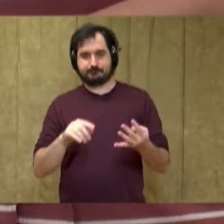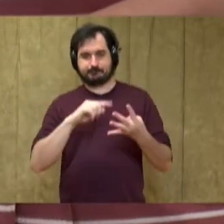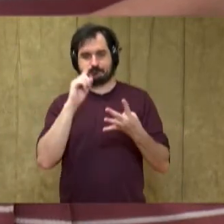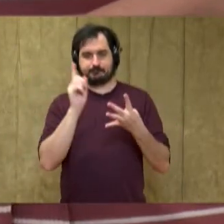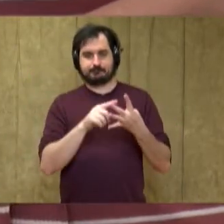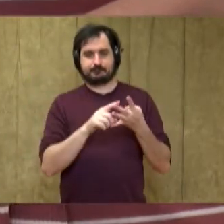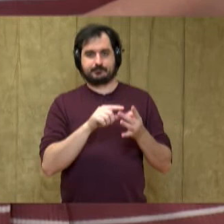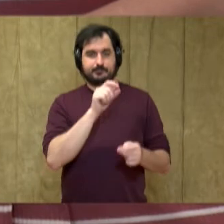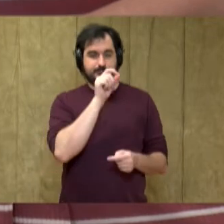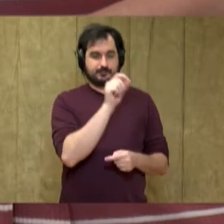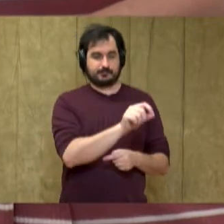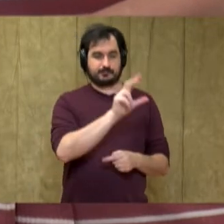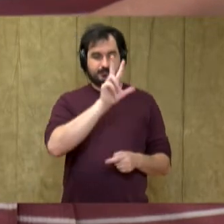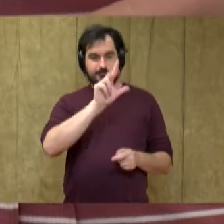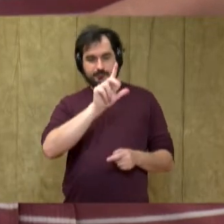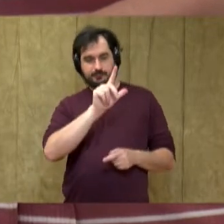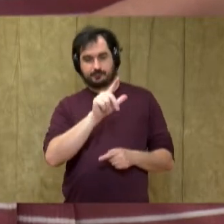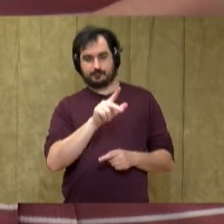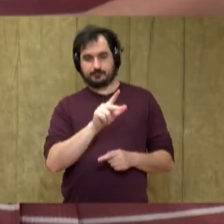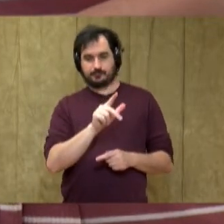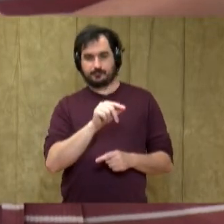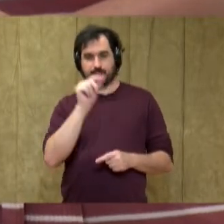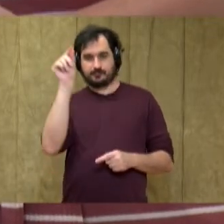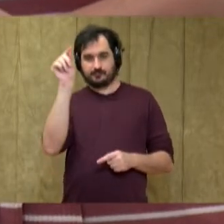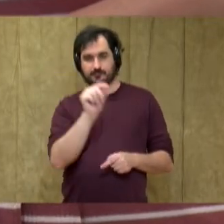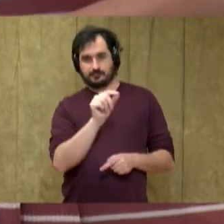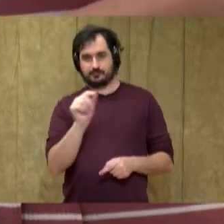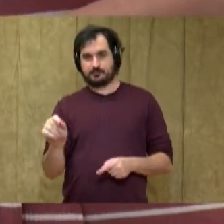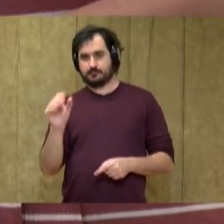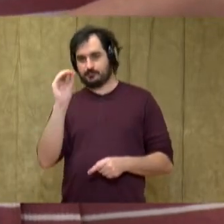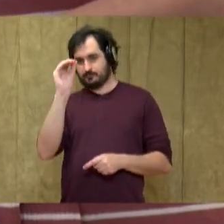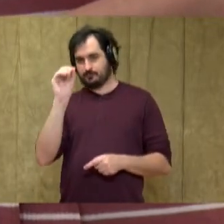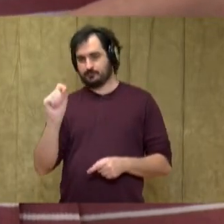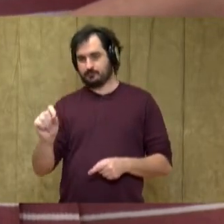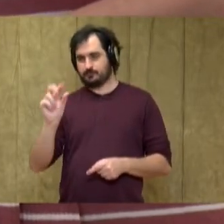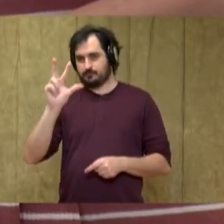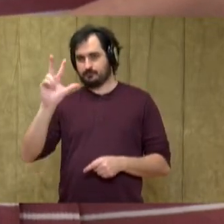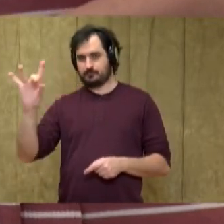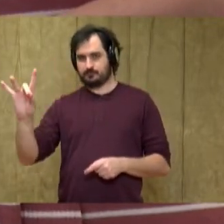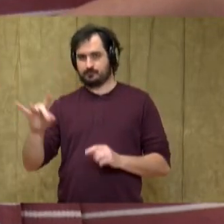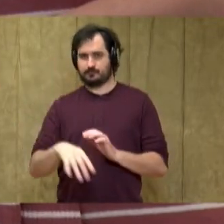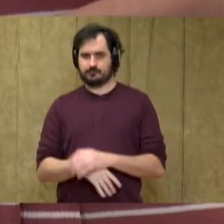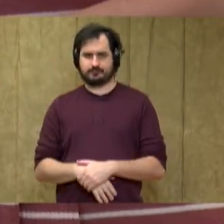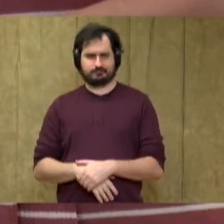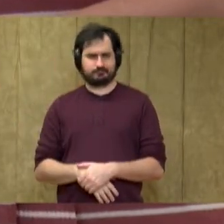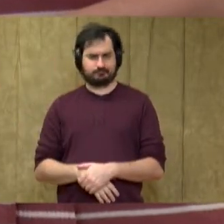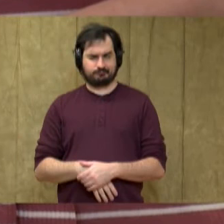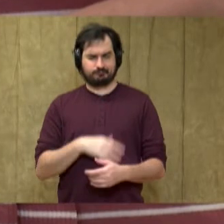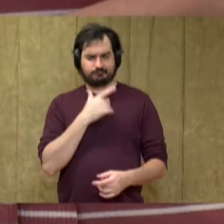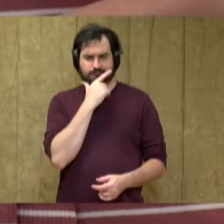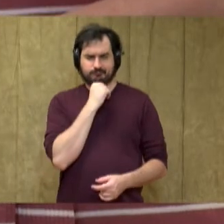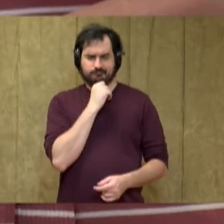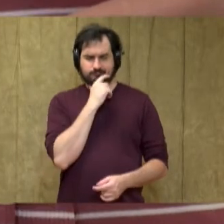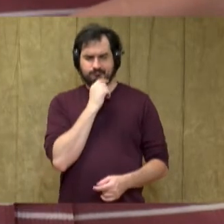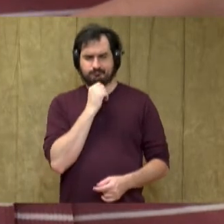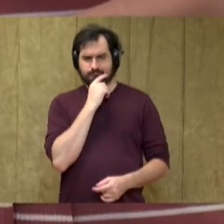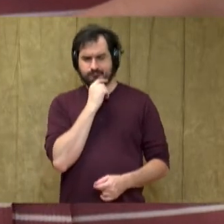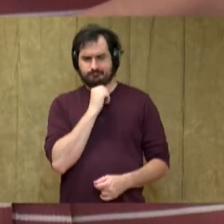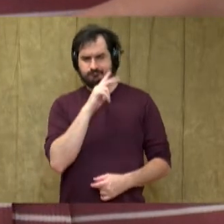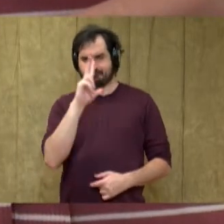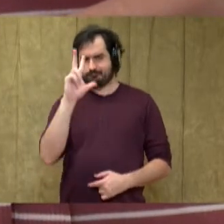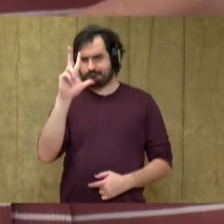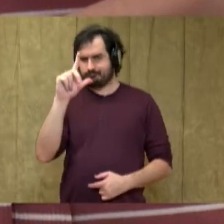hundredths is less than 38 hundredths. Well, is